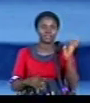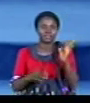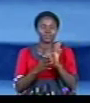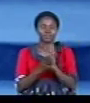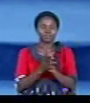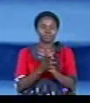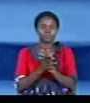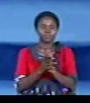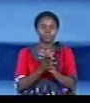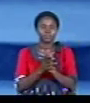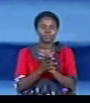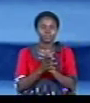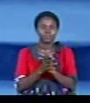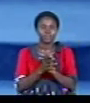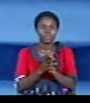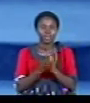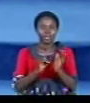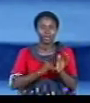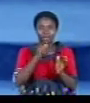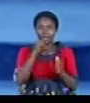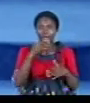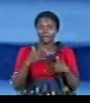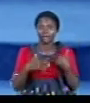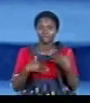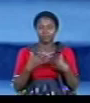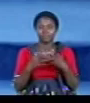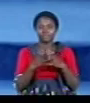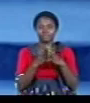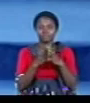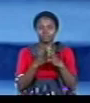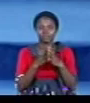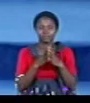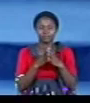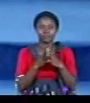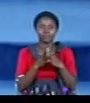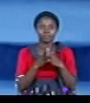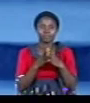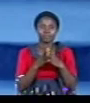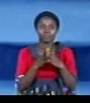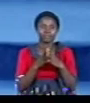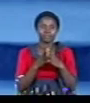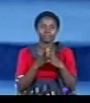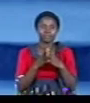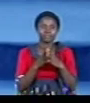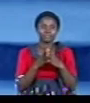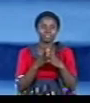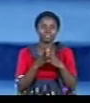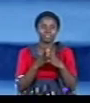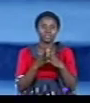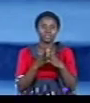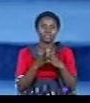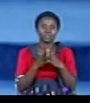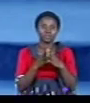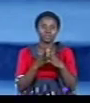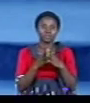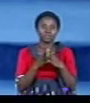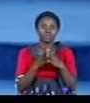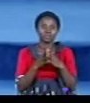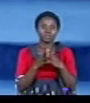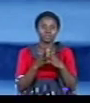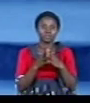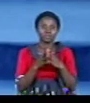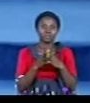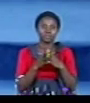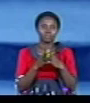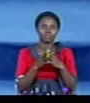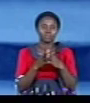Brother, I'm glad to give. My name is Sister Glory Nwachukwu. I'm saved. My testimony goes like